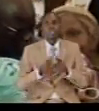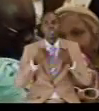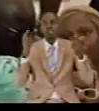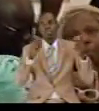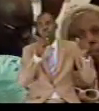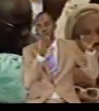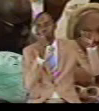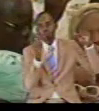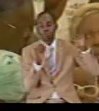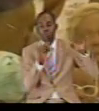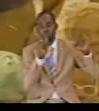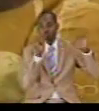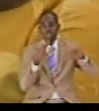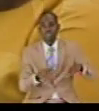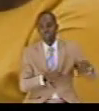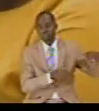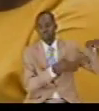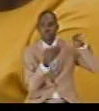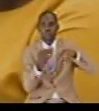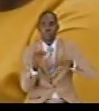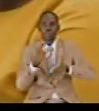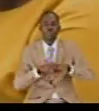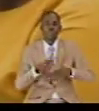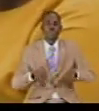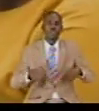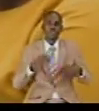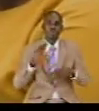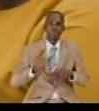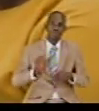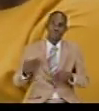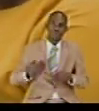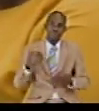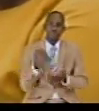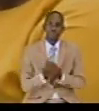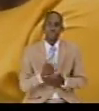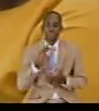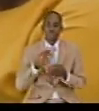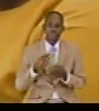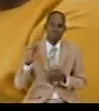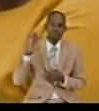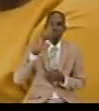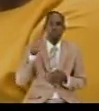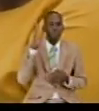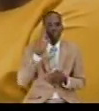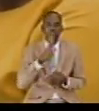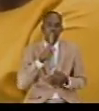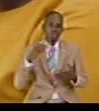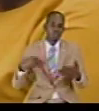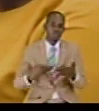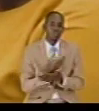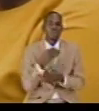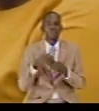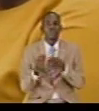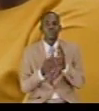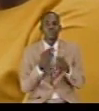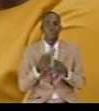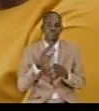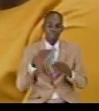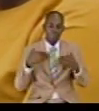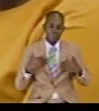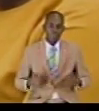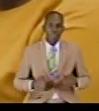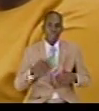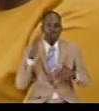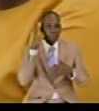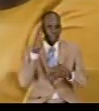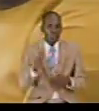area of your life. Your soul, your spirit will be refreshed. Your body will recover if